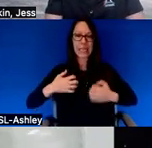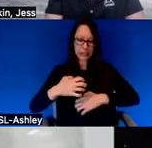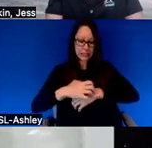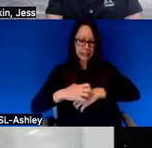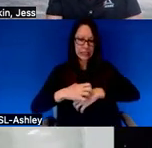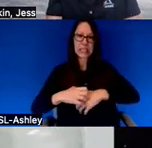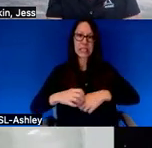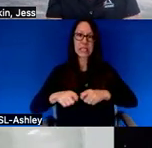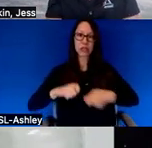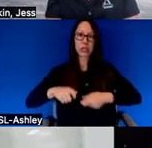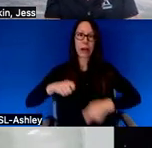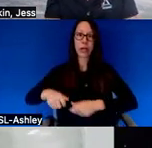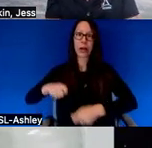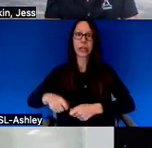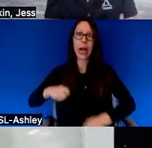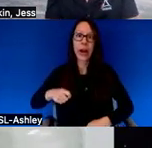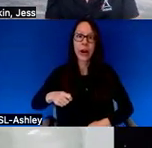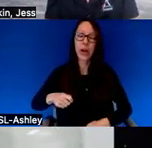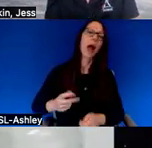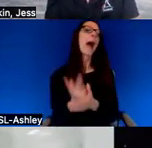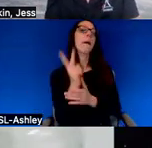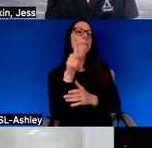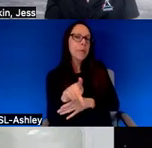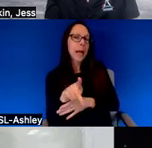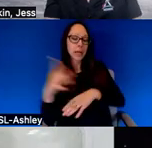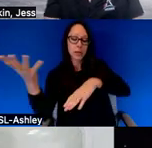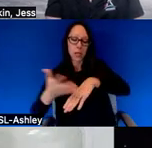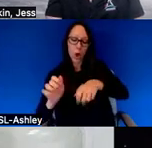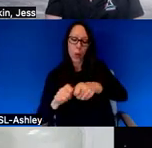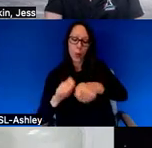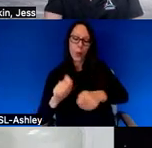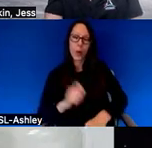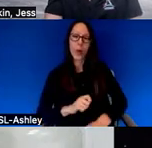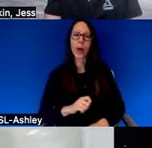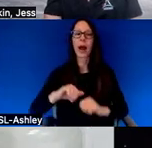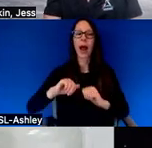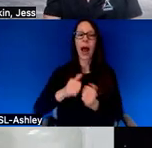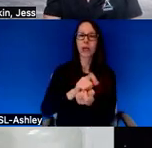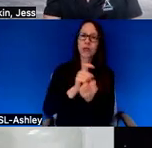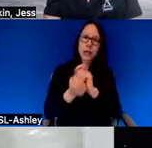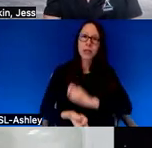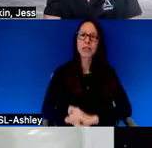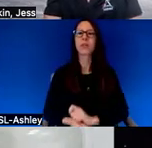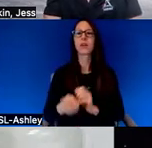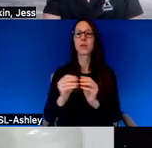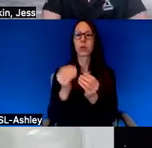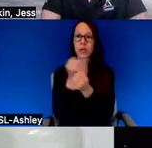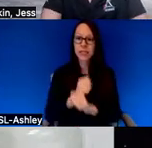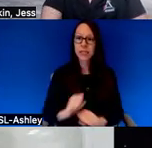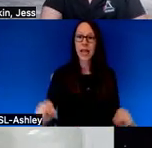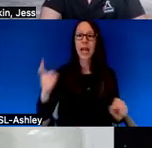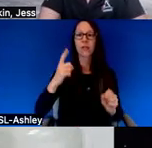out as scientists, how can we transform these things to be safe for the humans, the equipment, and the plants?